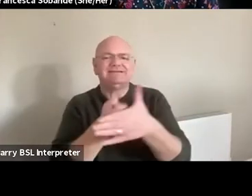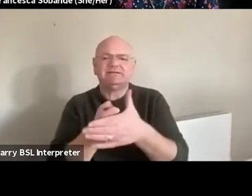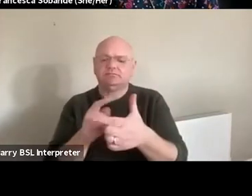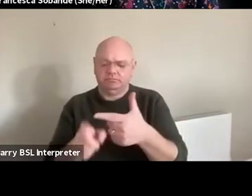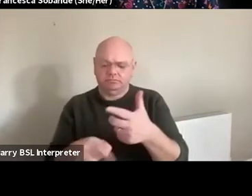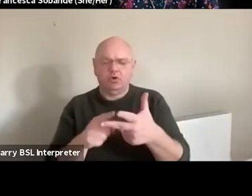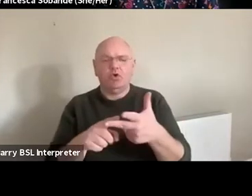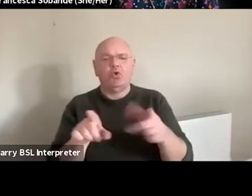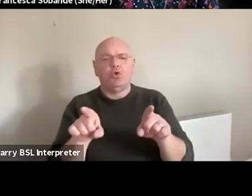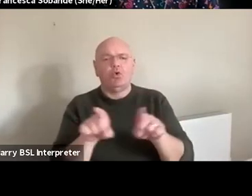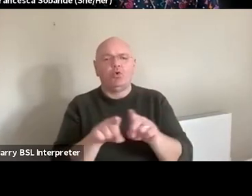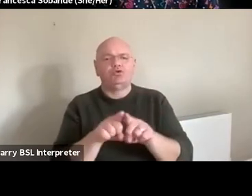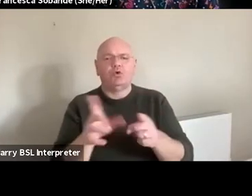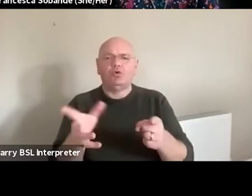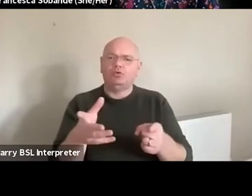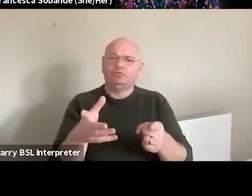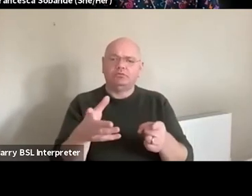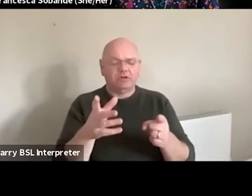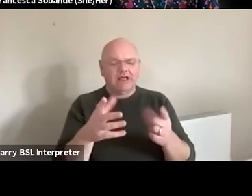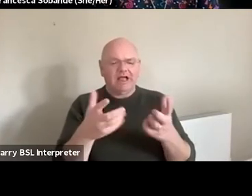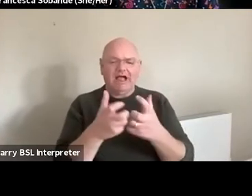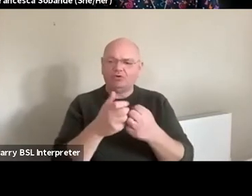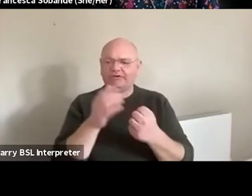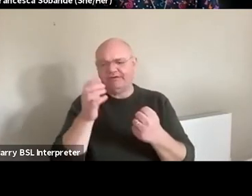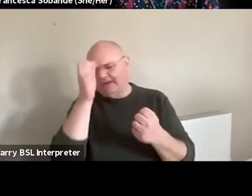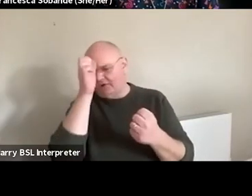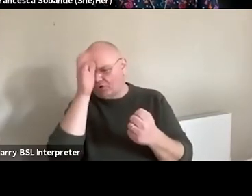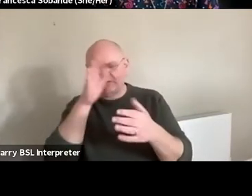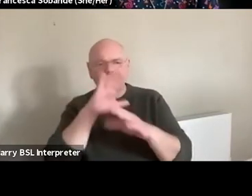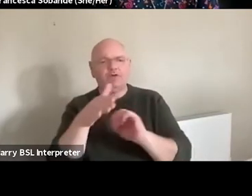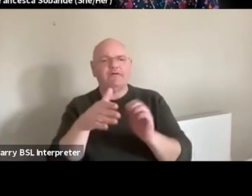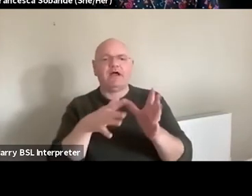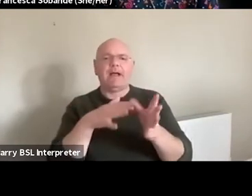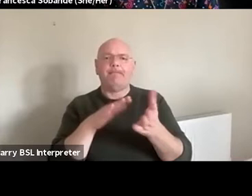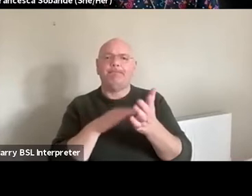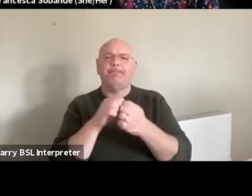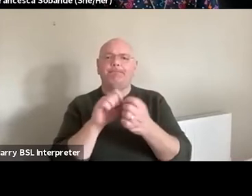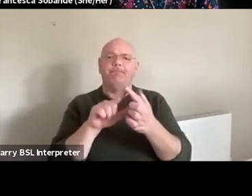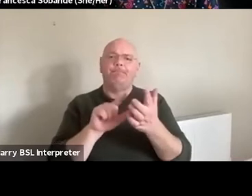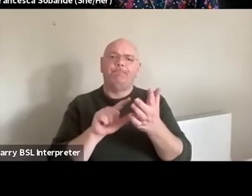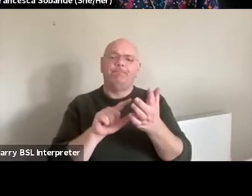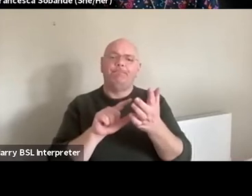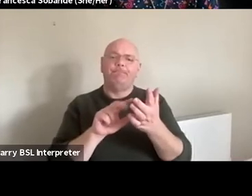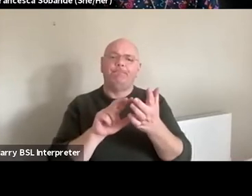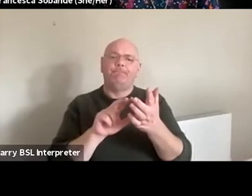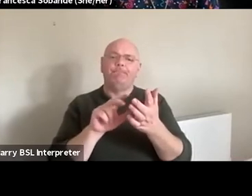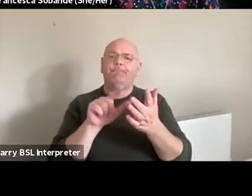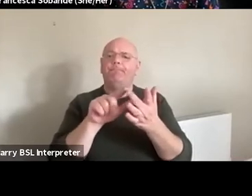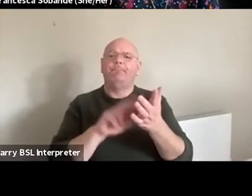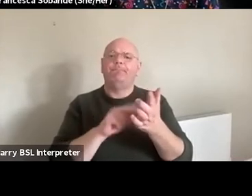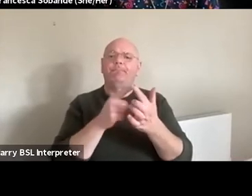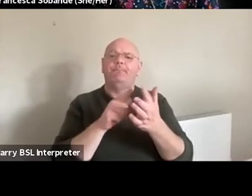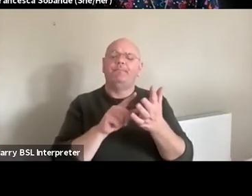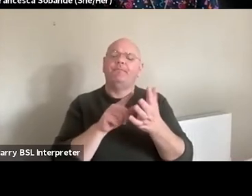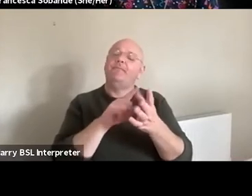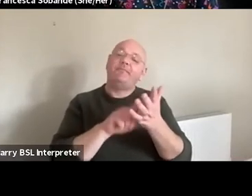of ambivalence of power also play its role in this conversation? So feel free to, you know, answer as and